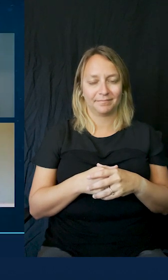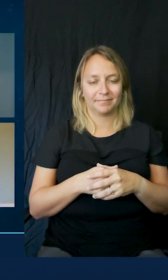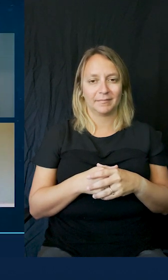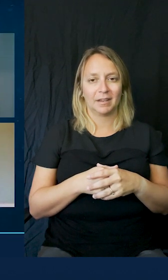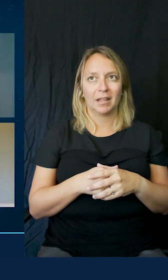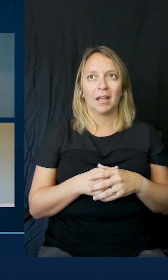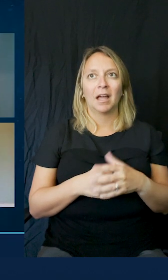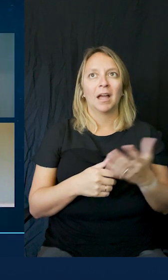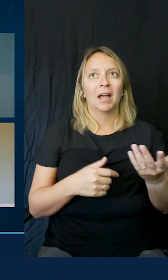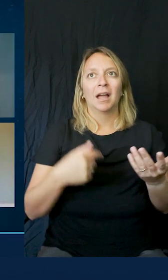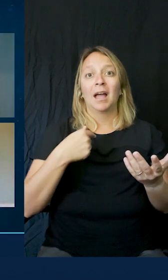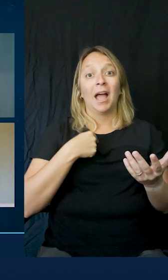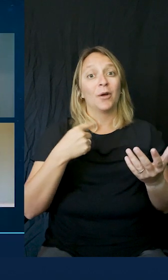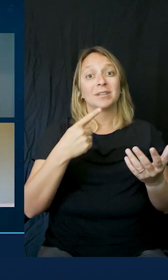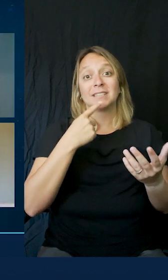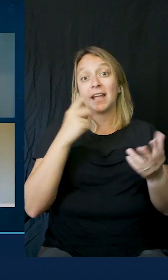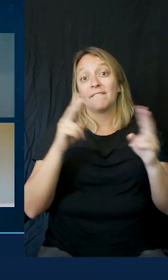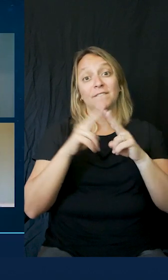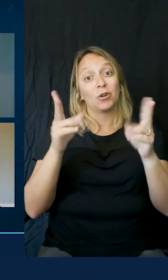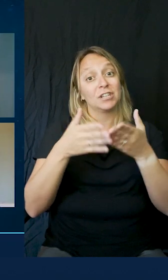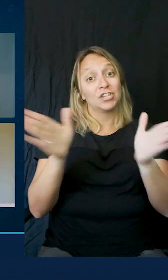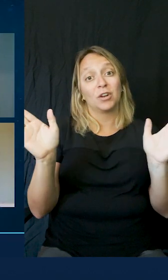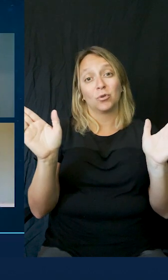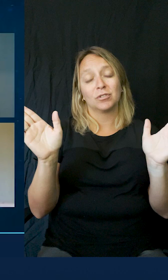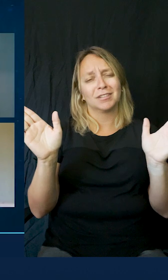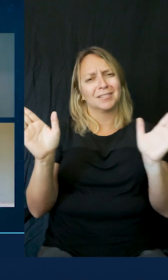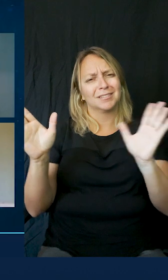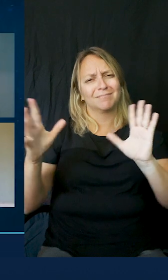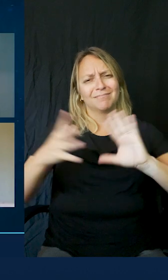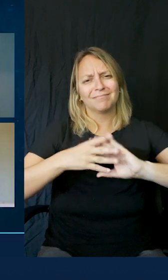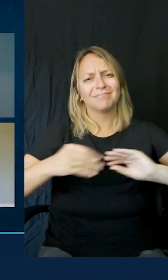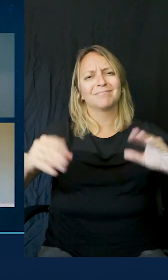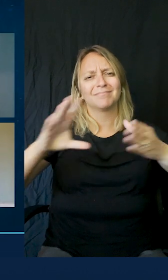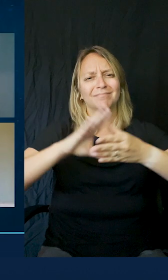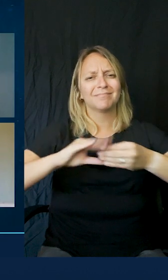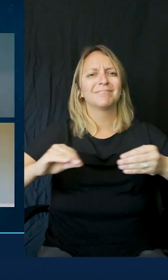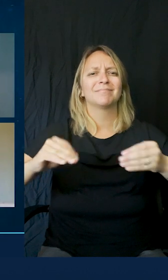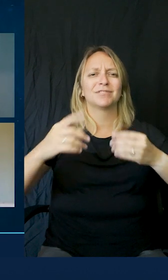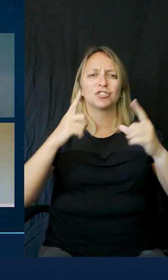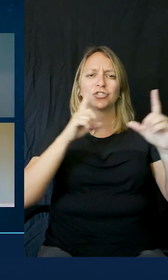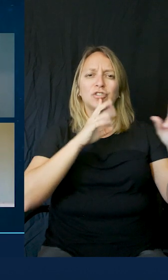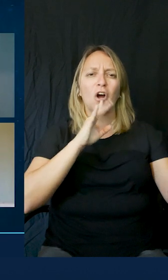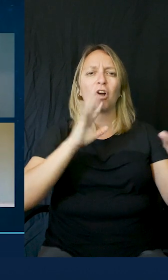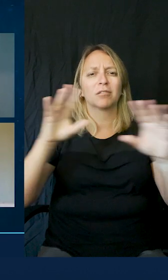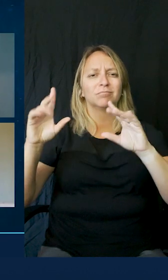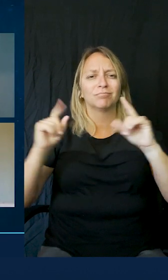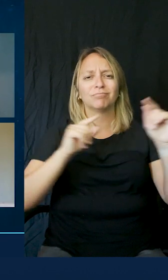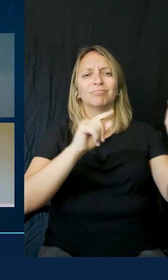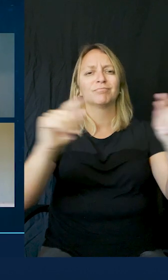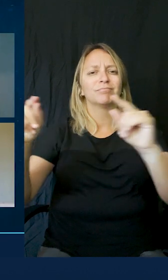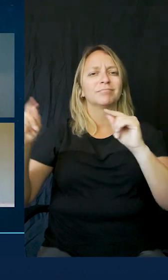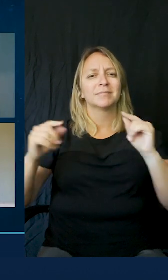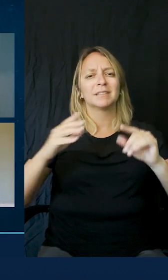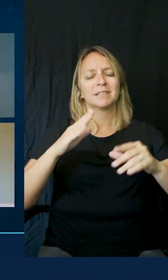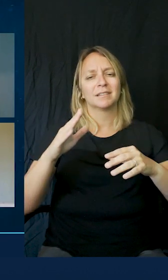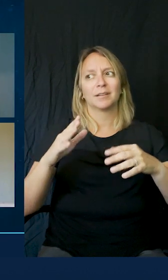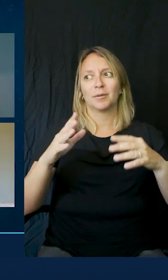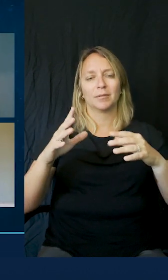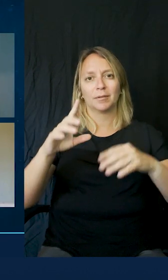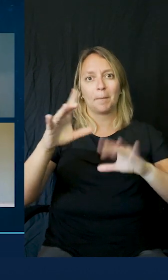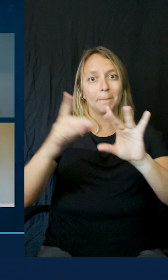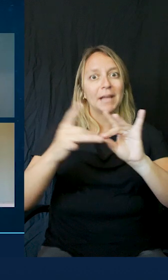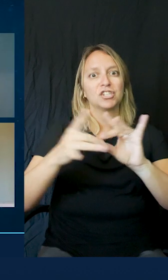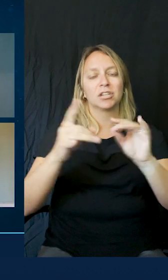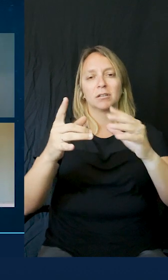I guess I would say a very general one. Just talk about them and spread your love for them and bring it up whenever you can about